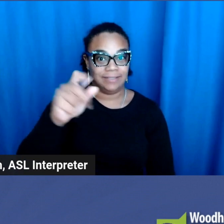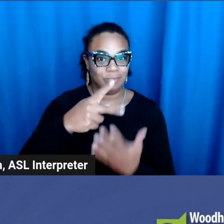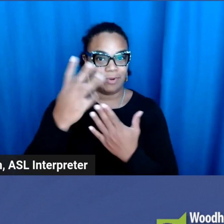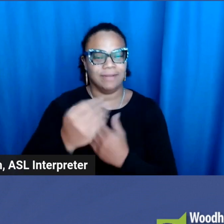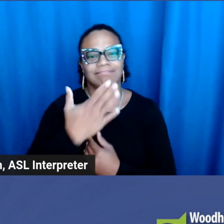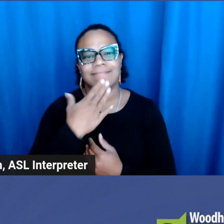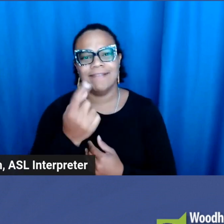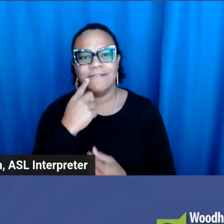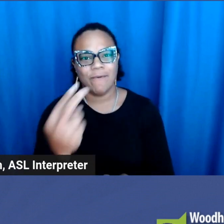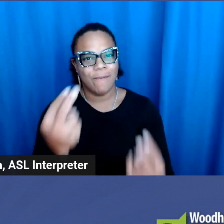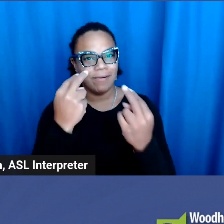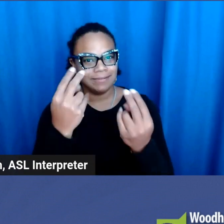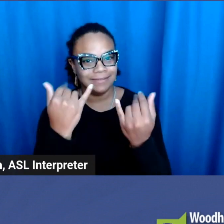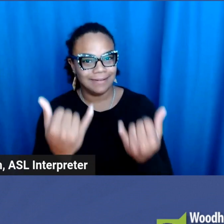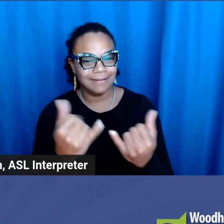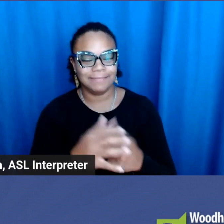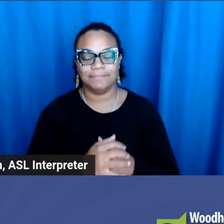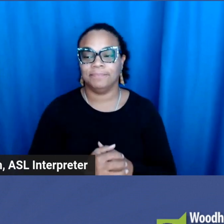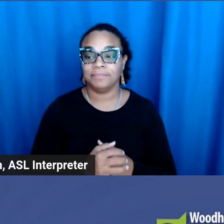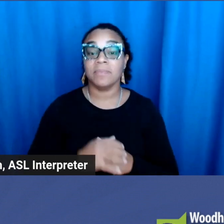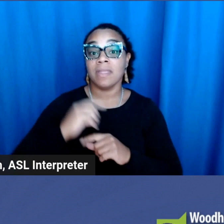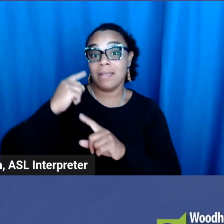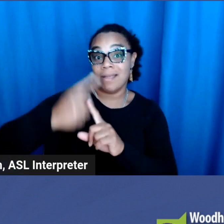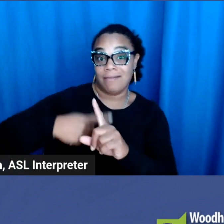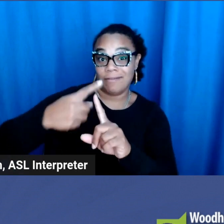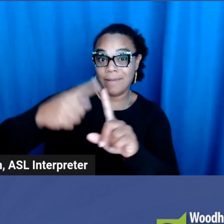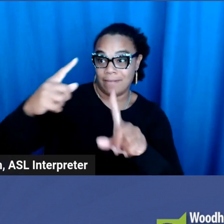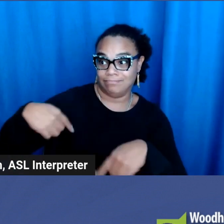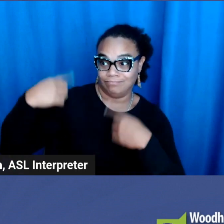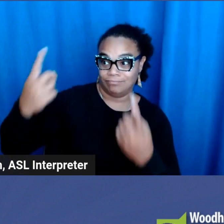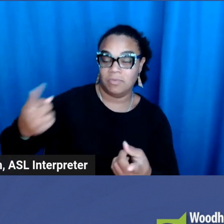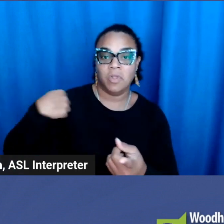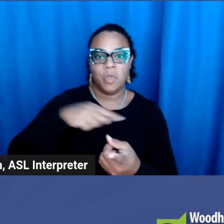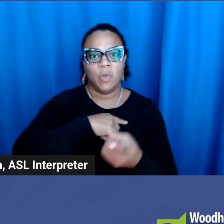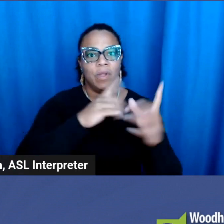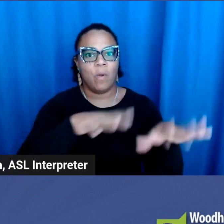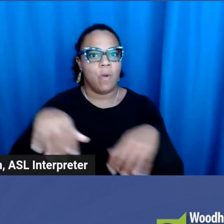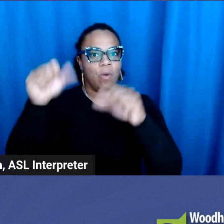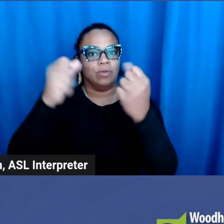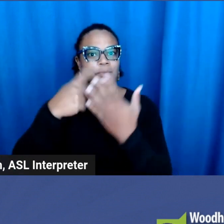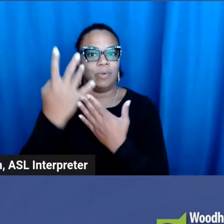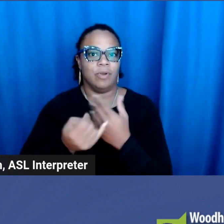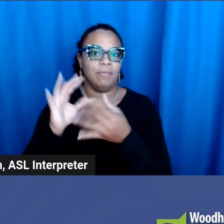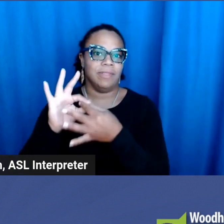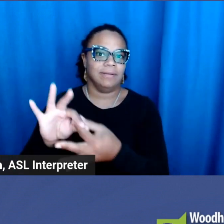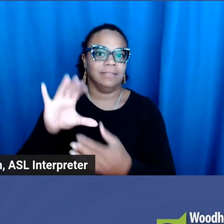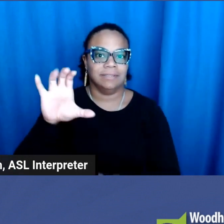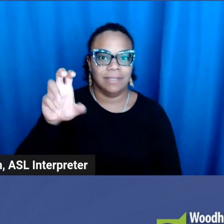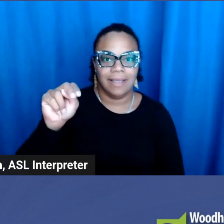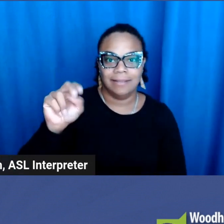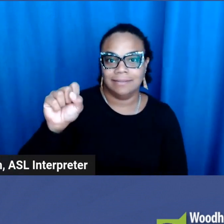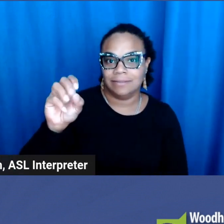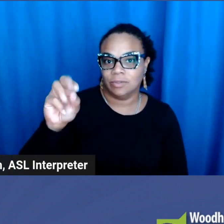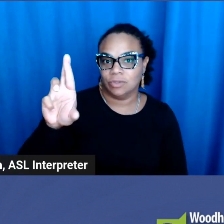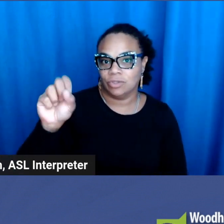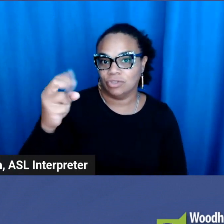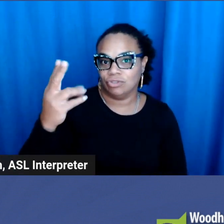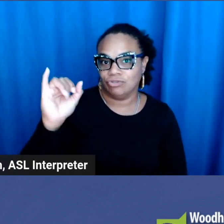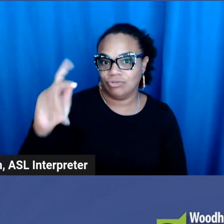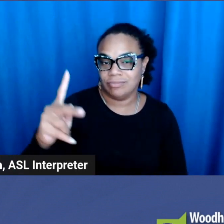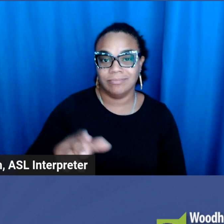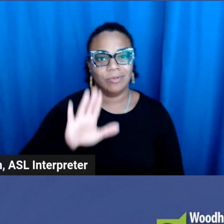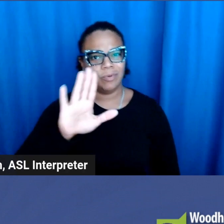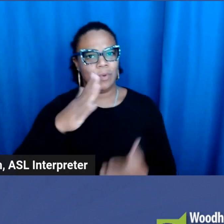me today. Every month, we've been hosting a program related to censorship and your human right to free